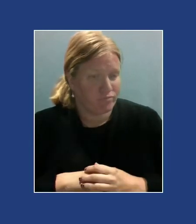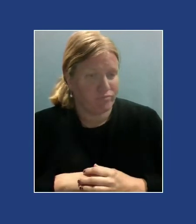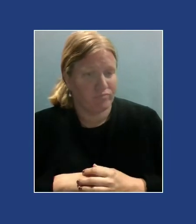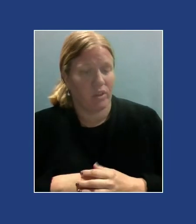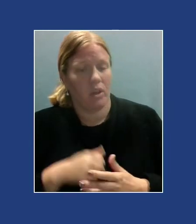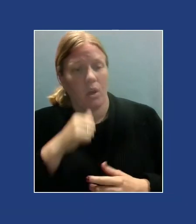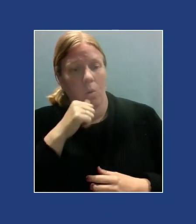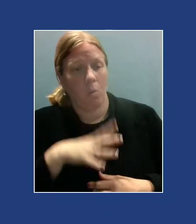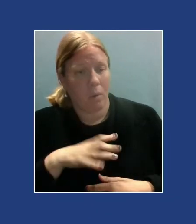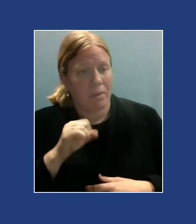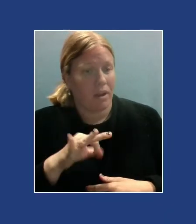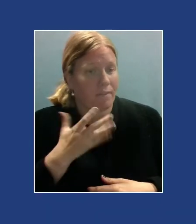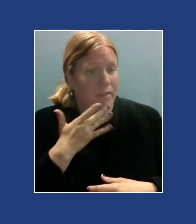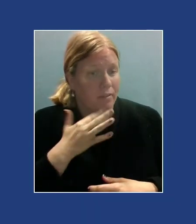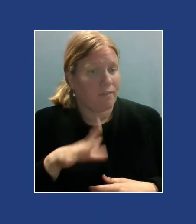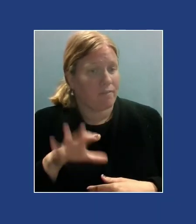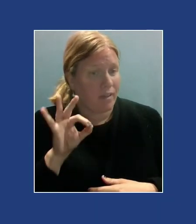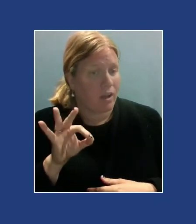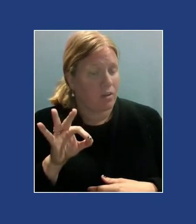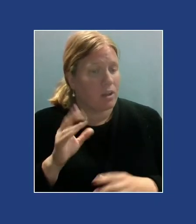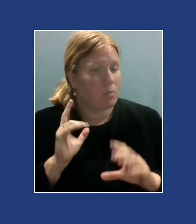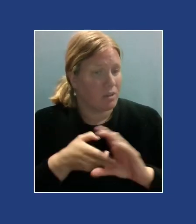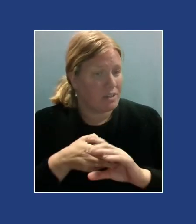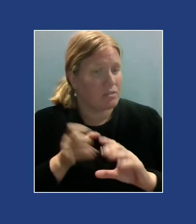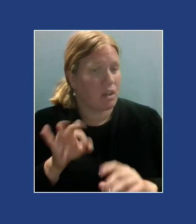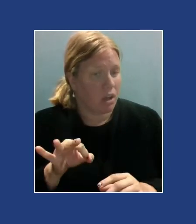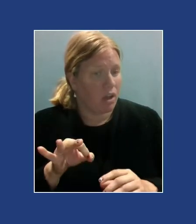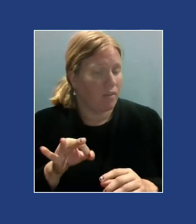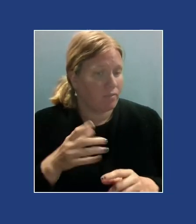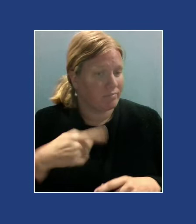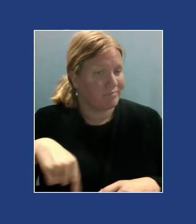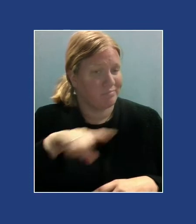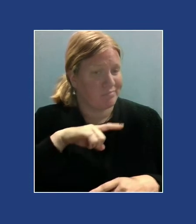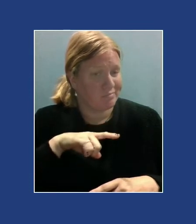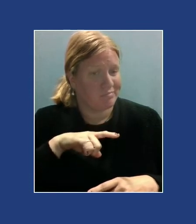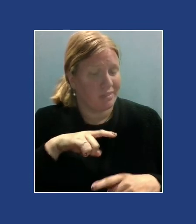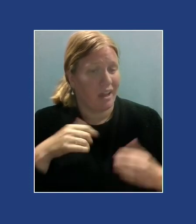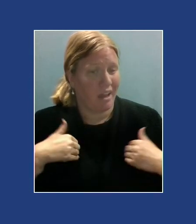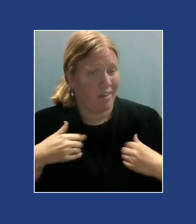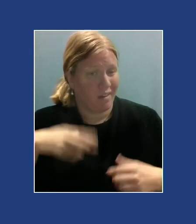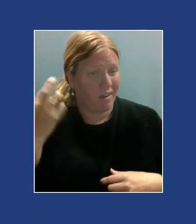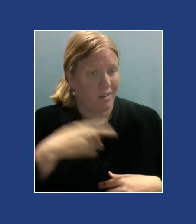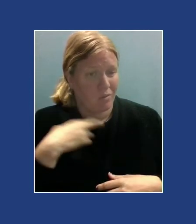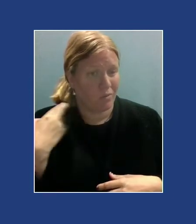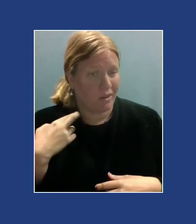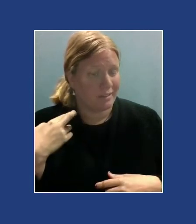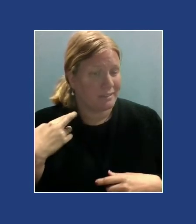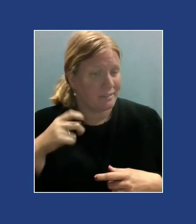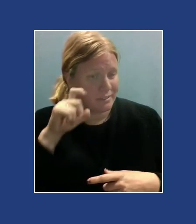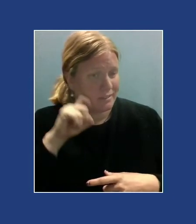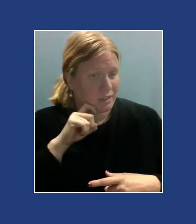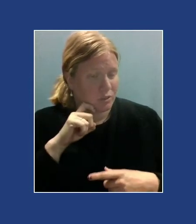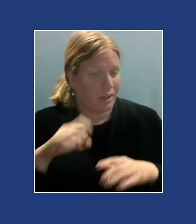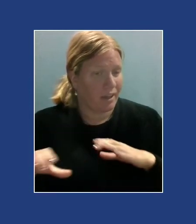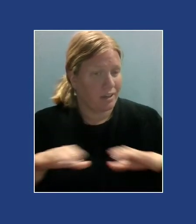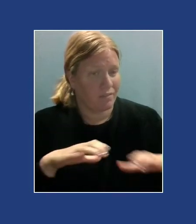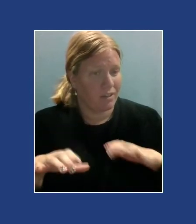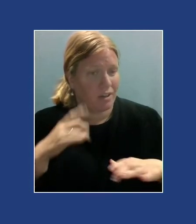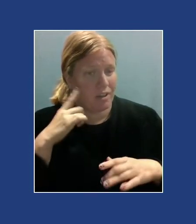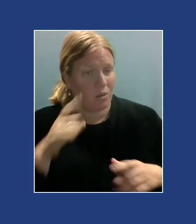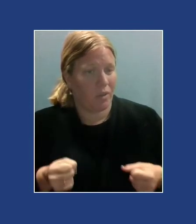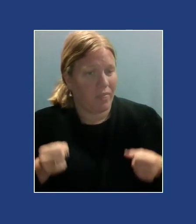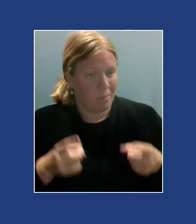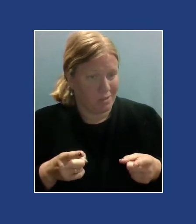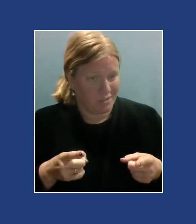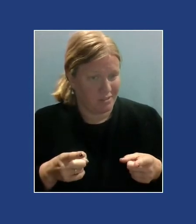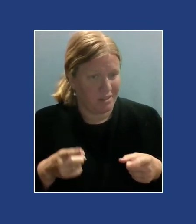of color found that participants clearly distinguished engaging in high-risk sexual activity from impulsive behavior per se. And